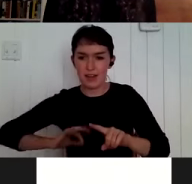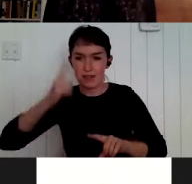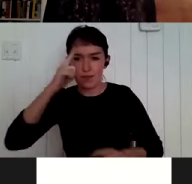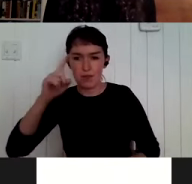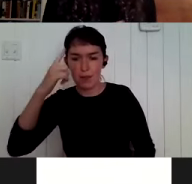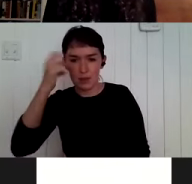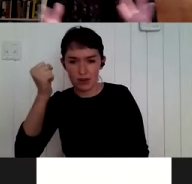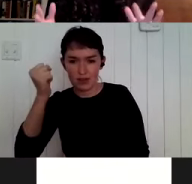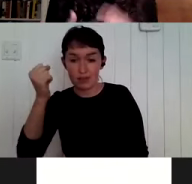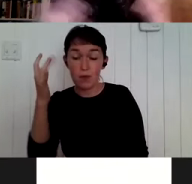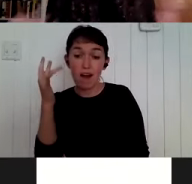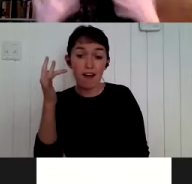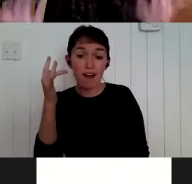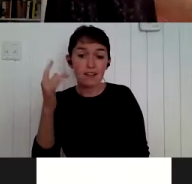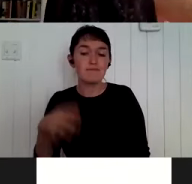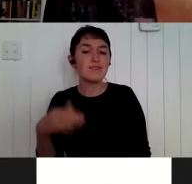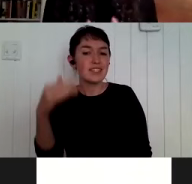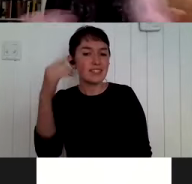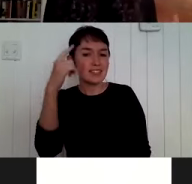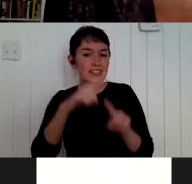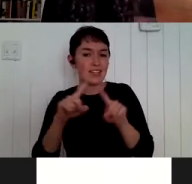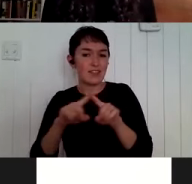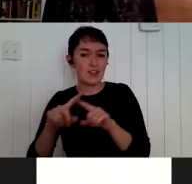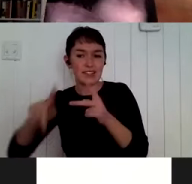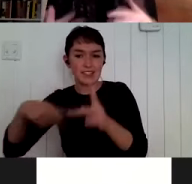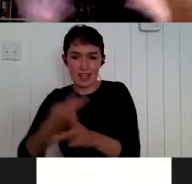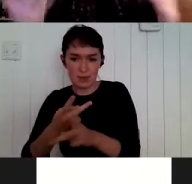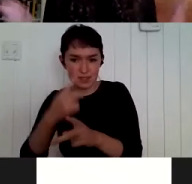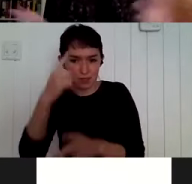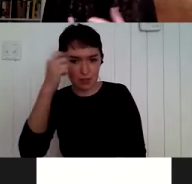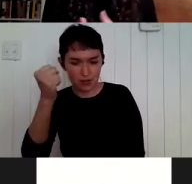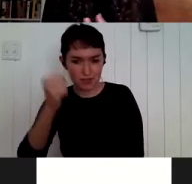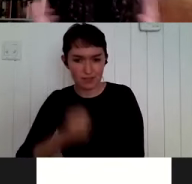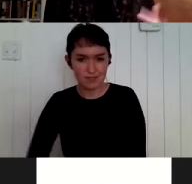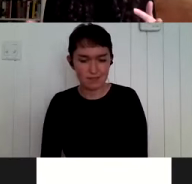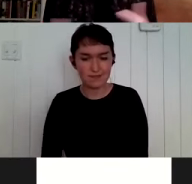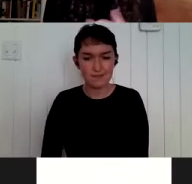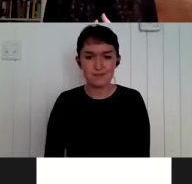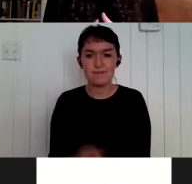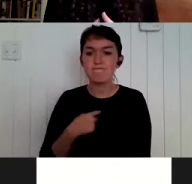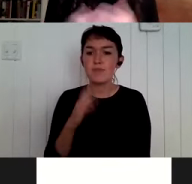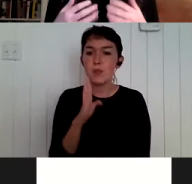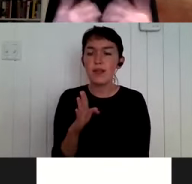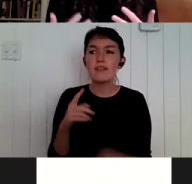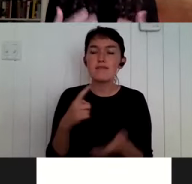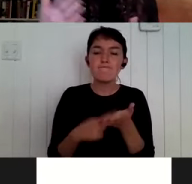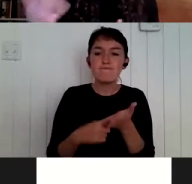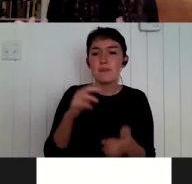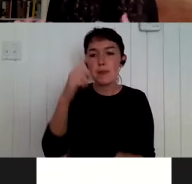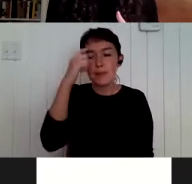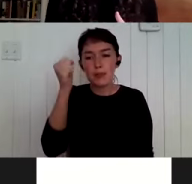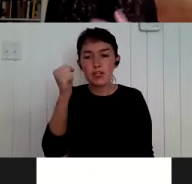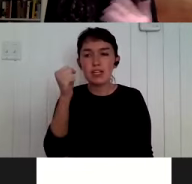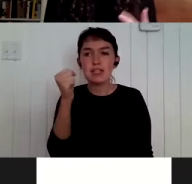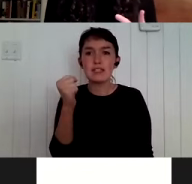of memories. So though I will refer to, and we all refer to memory as sort of a monolith, instead, our